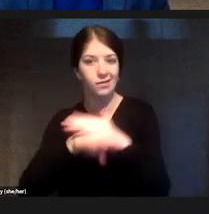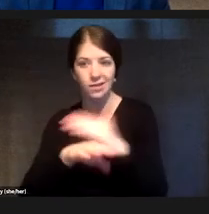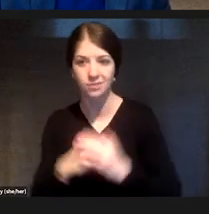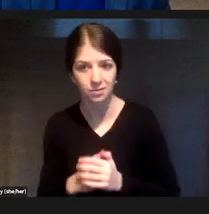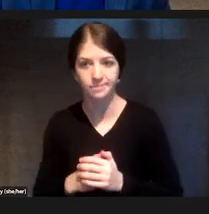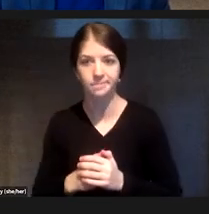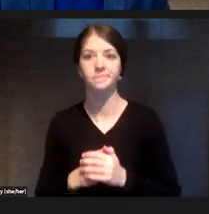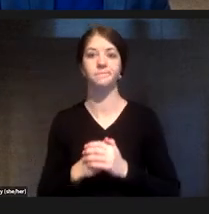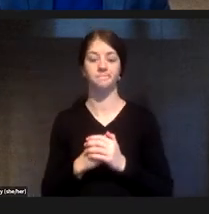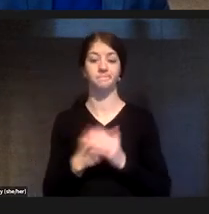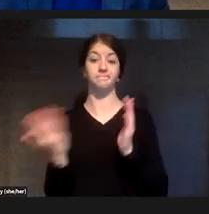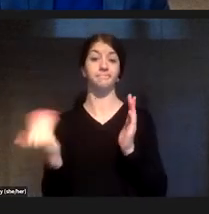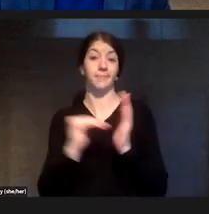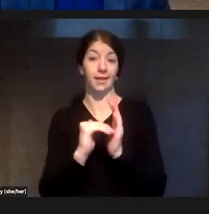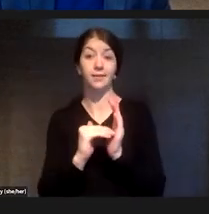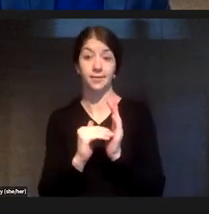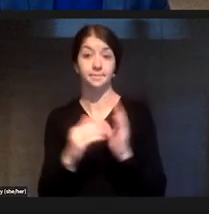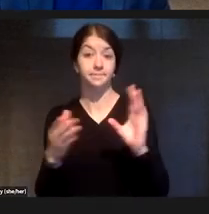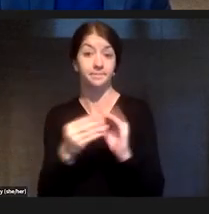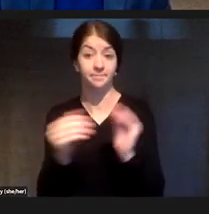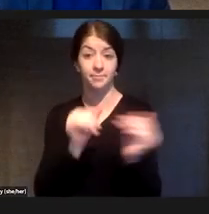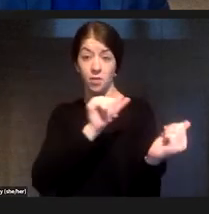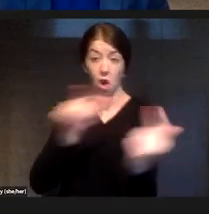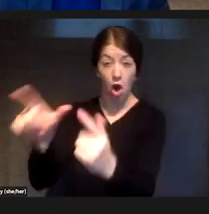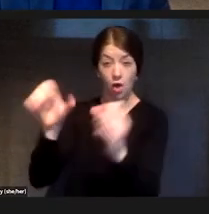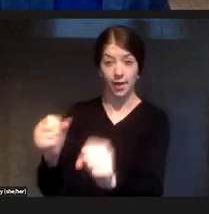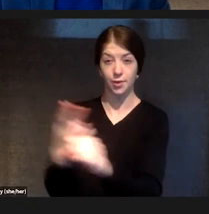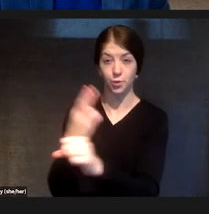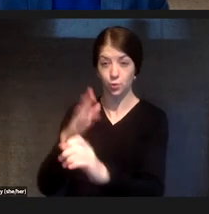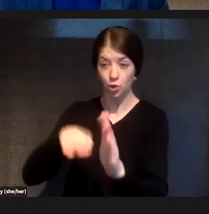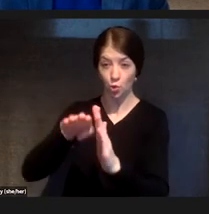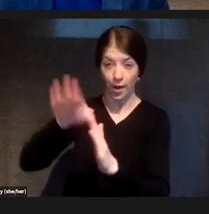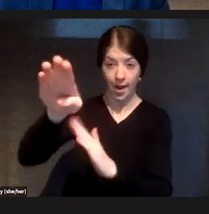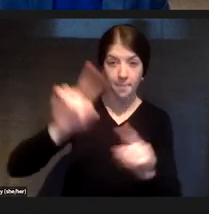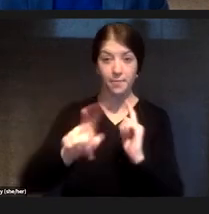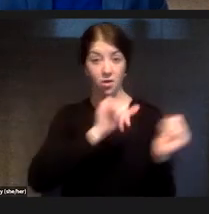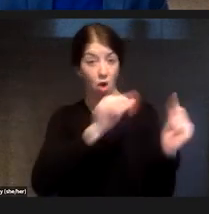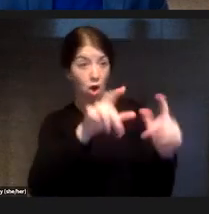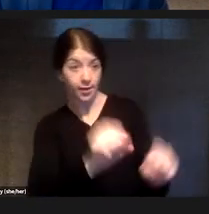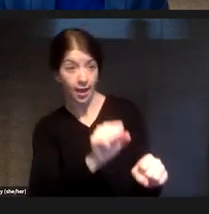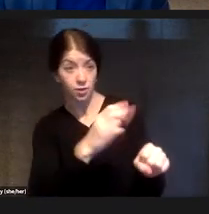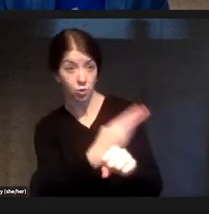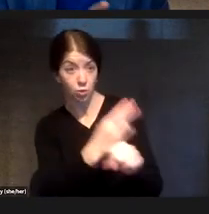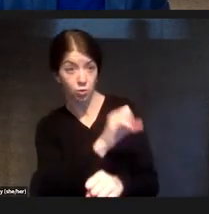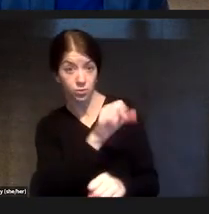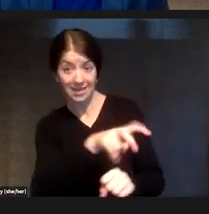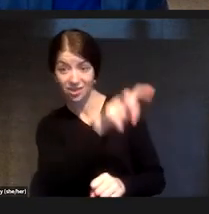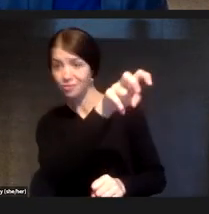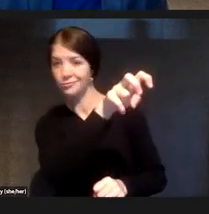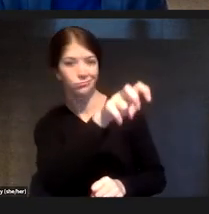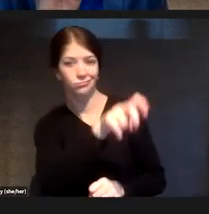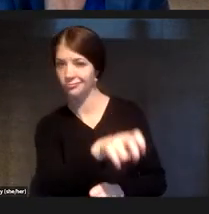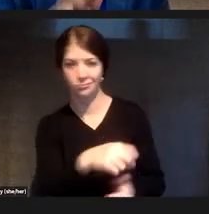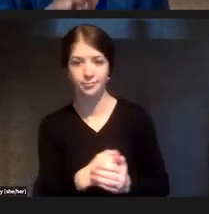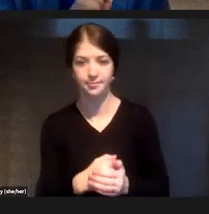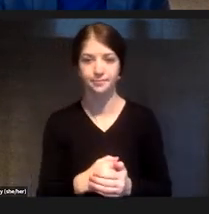Now, once again, when we say that everyone can use the ramp while not everyone can use the stairs, I tell people that too often we see disability